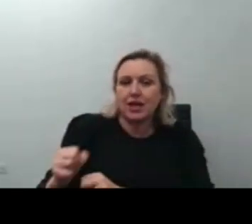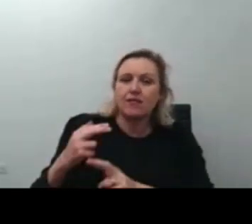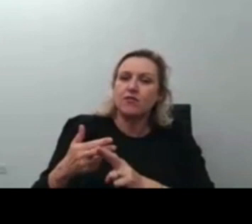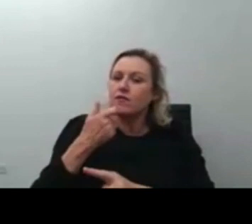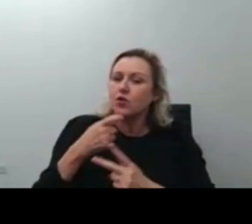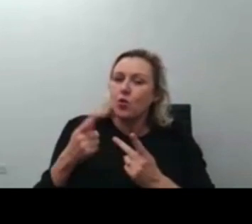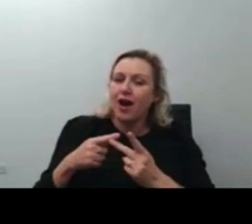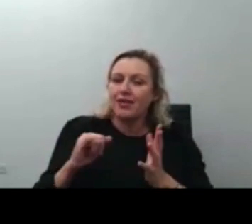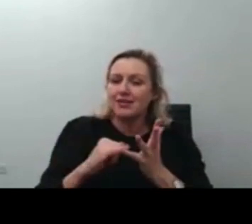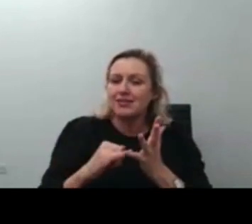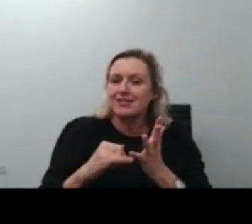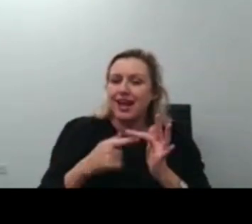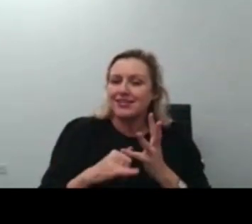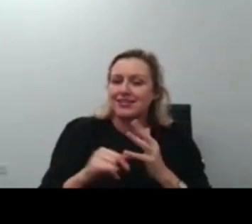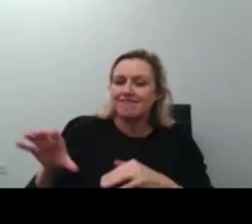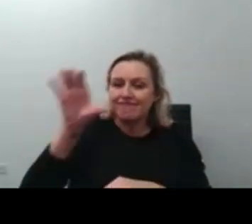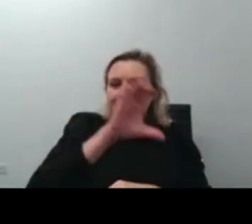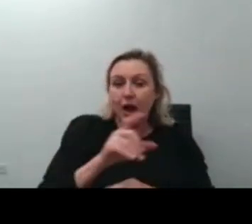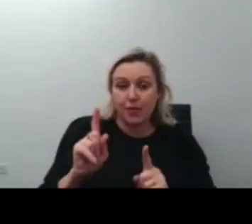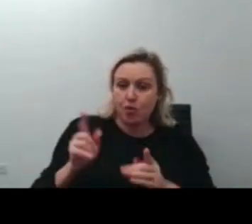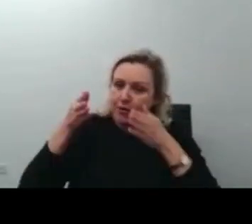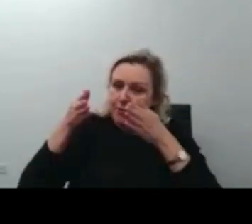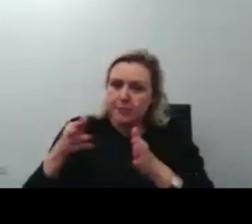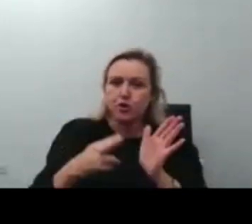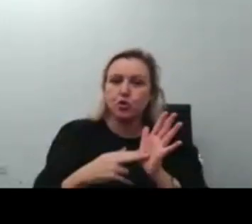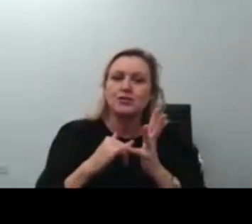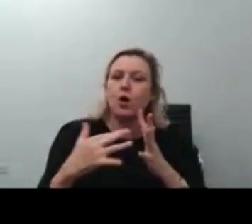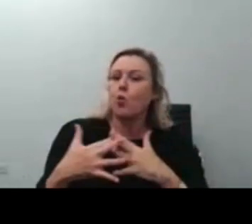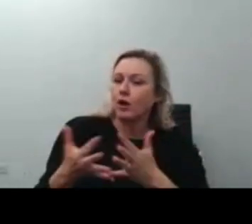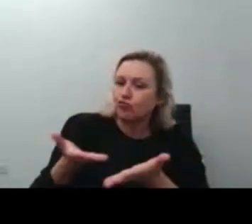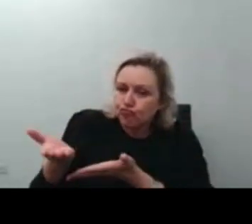And I've mentioned we're talking to New South Wales currently about that.